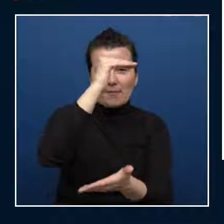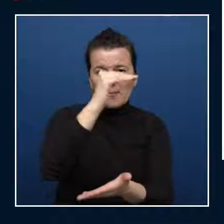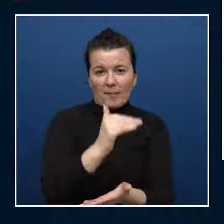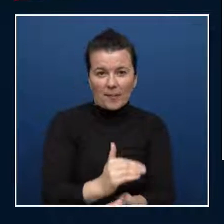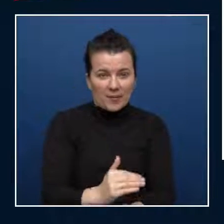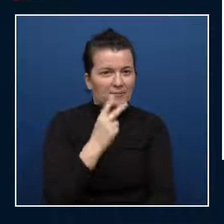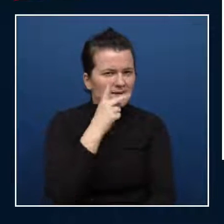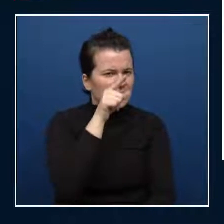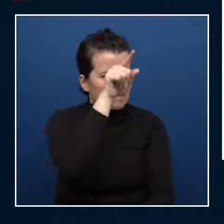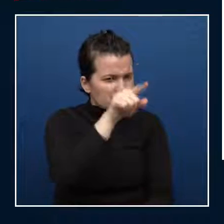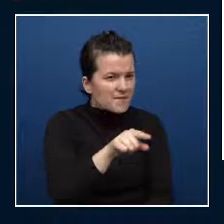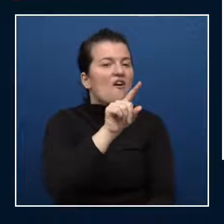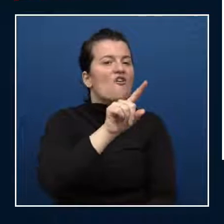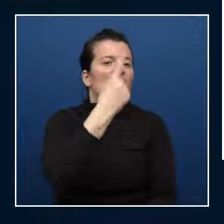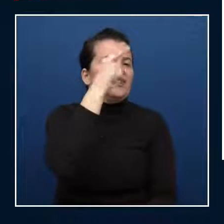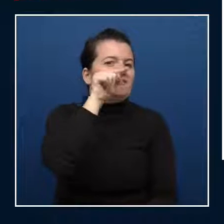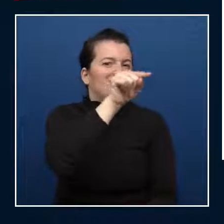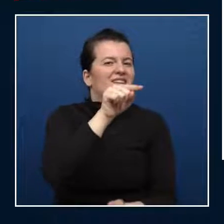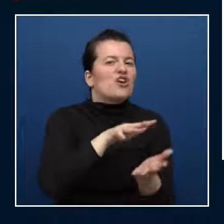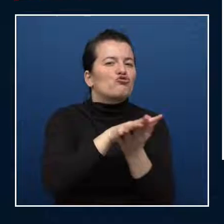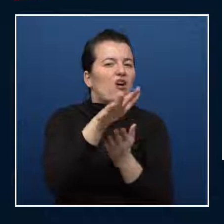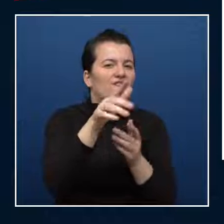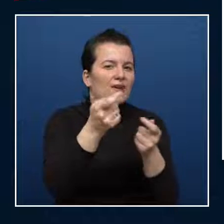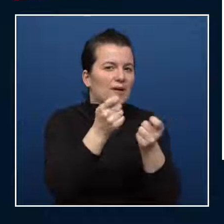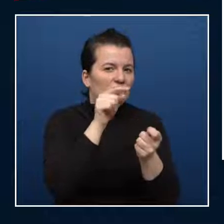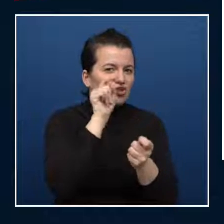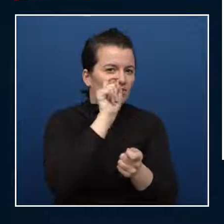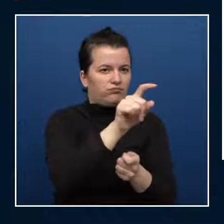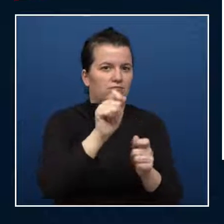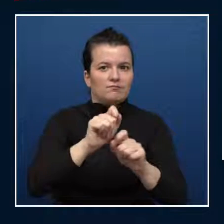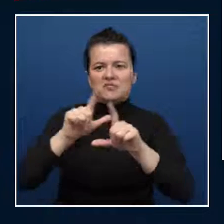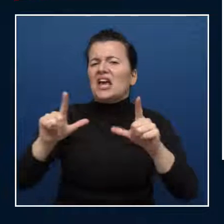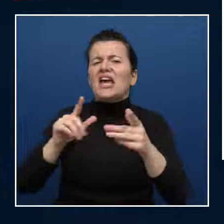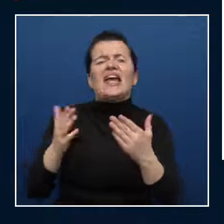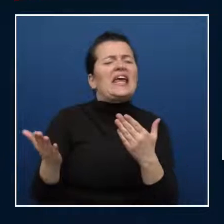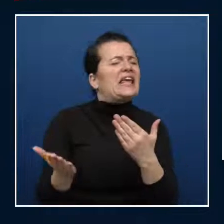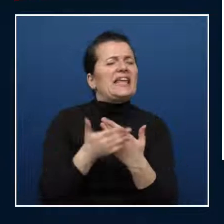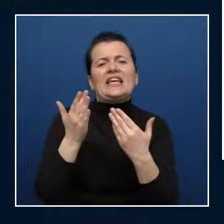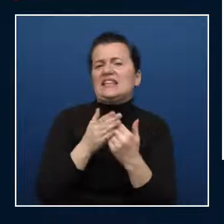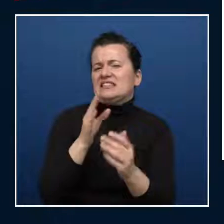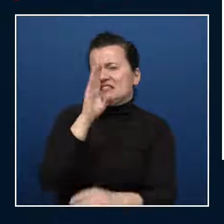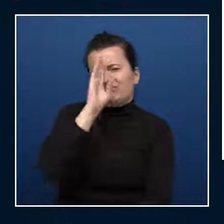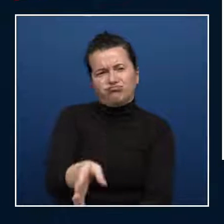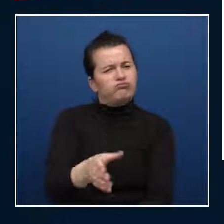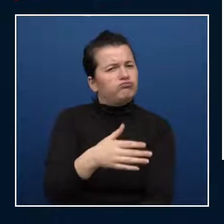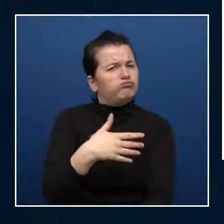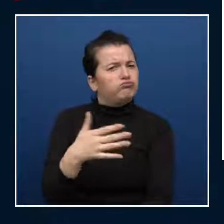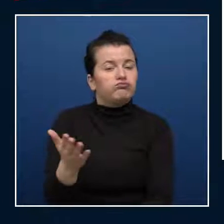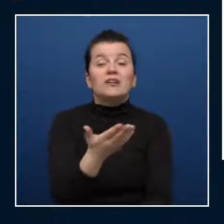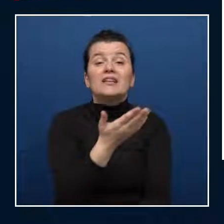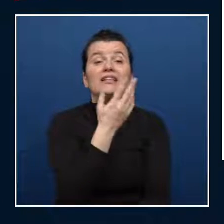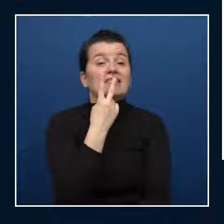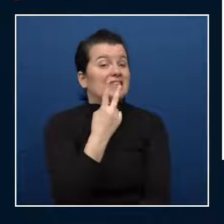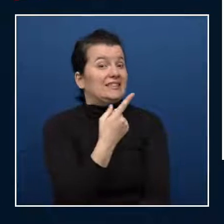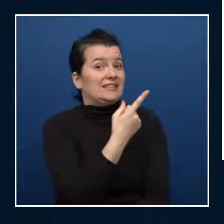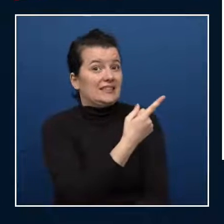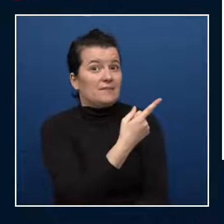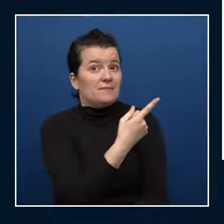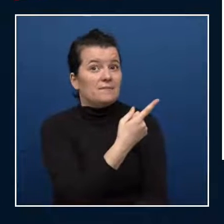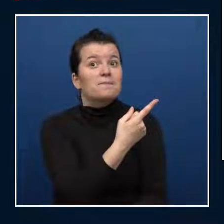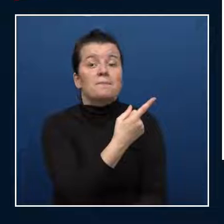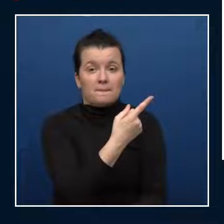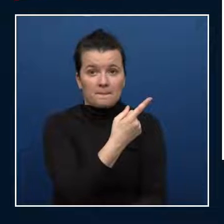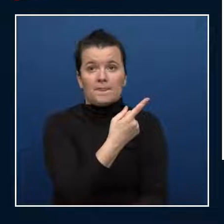first traffic manager, it's fairly easy and fairly straightforward to set this up. We can see here that I have this traffic manager set